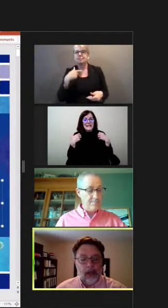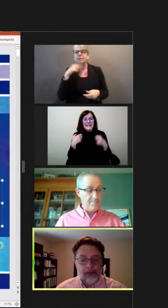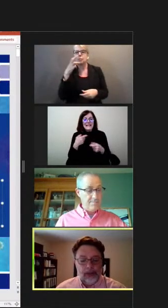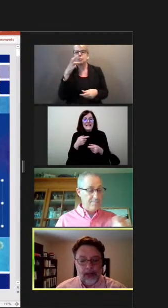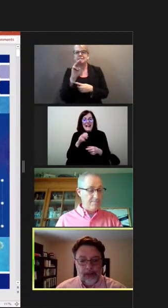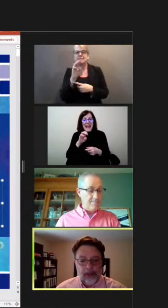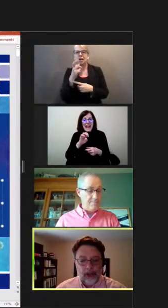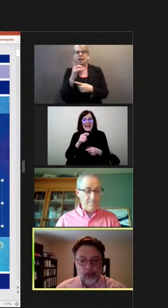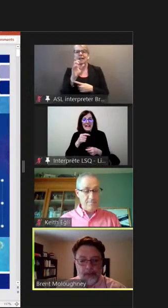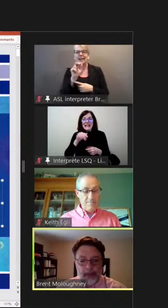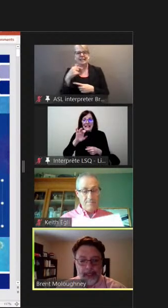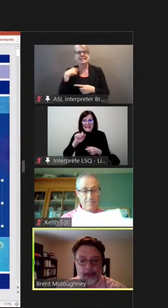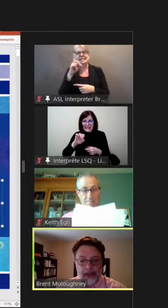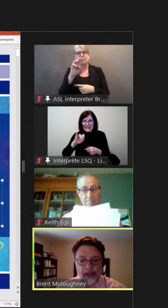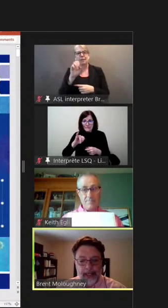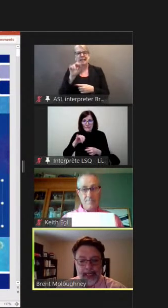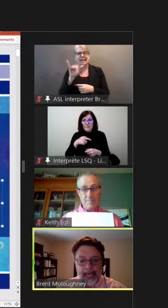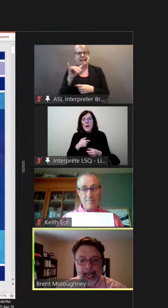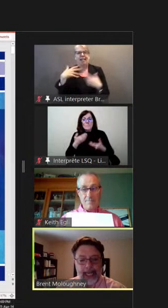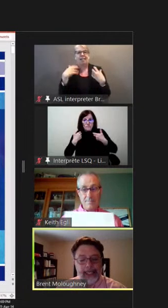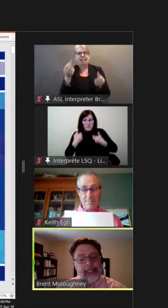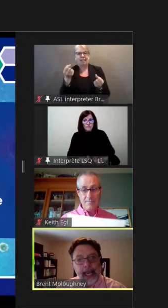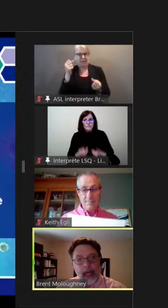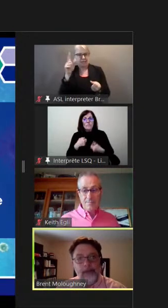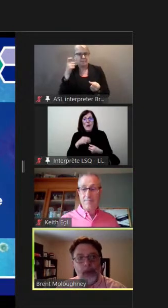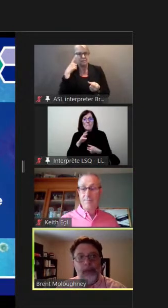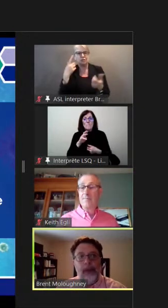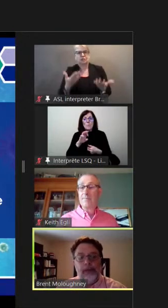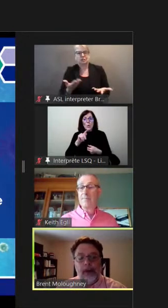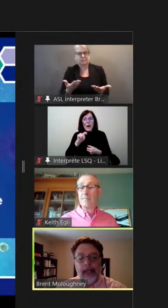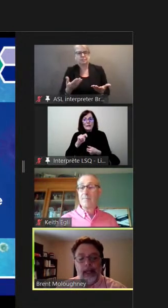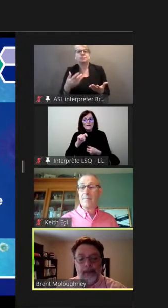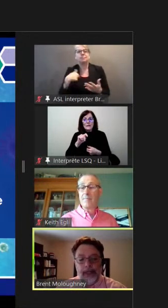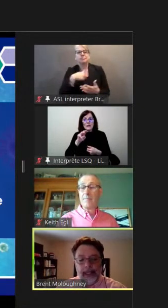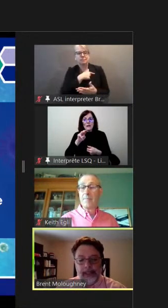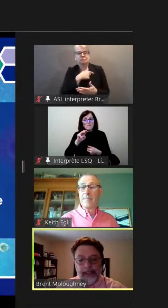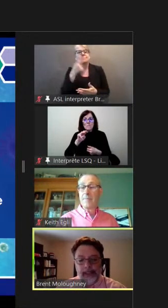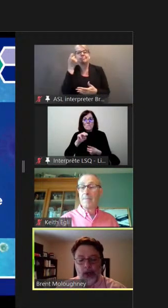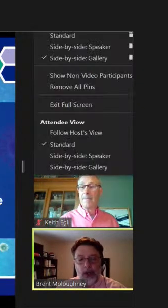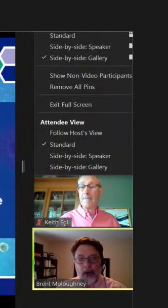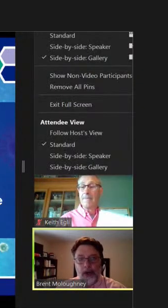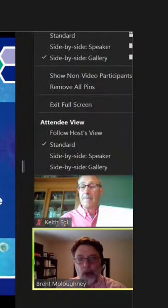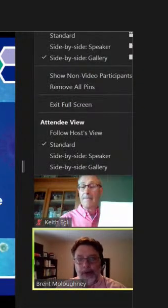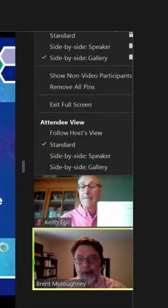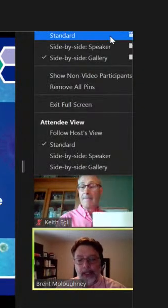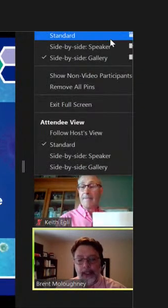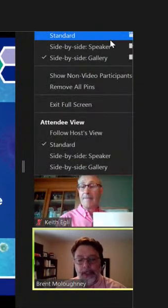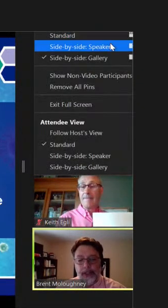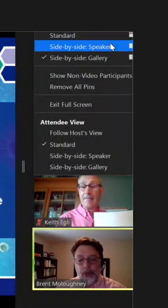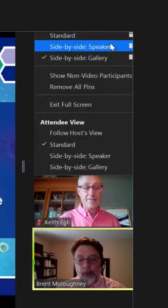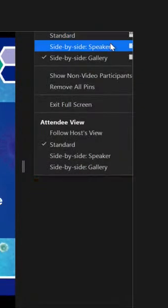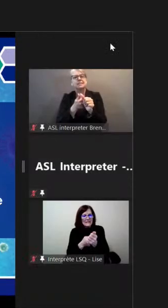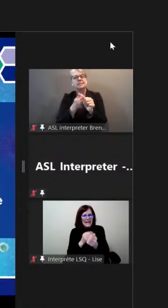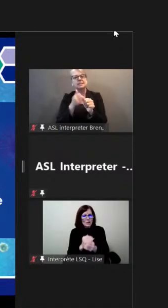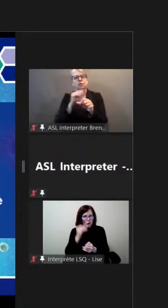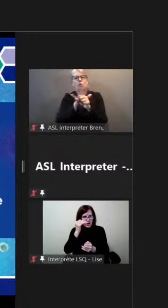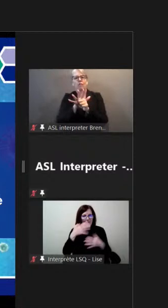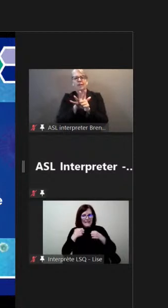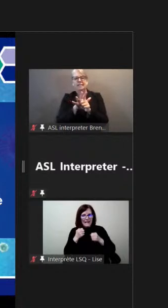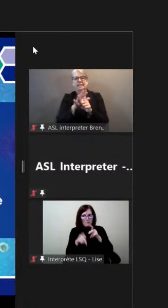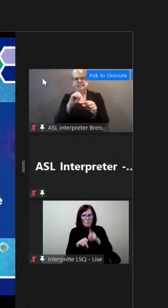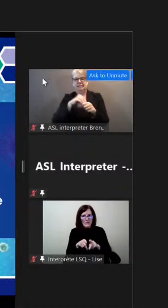Medical Officer of Health here at Ottawa Public Health. And today I'm going to be providing an update on our COVID-19 situation here in